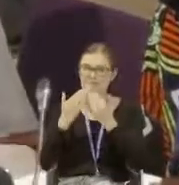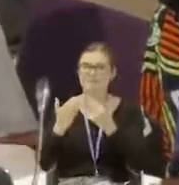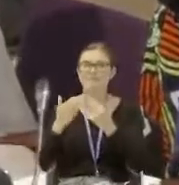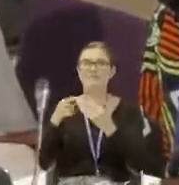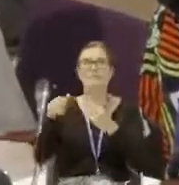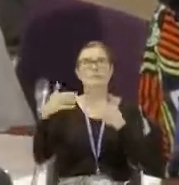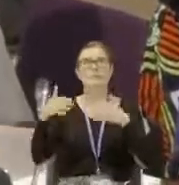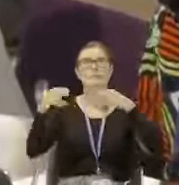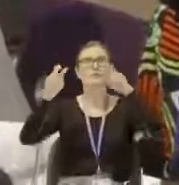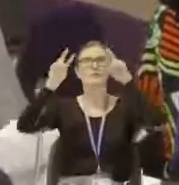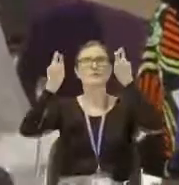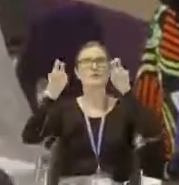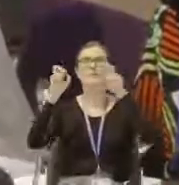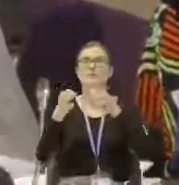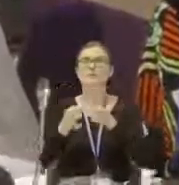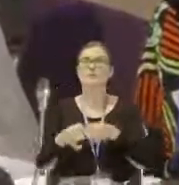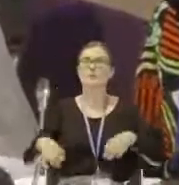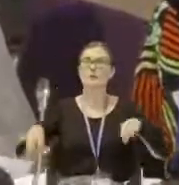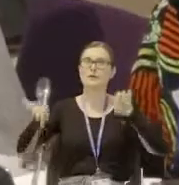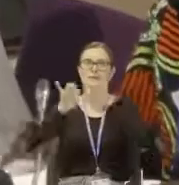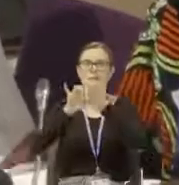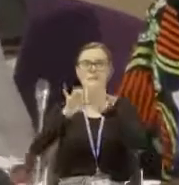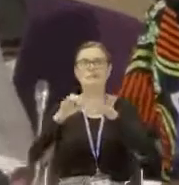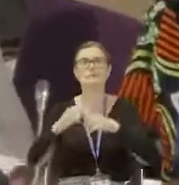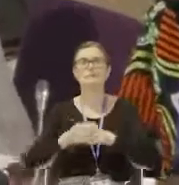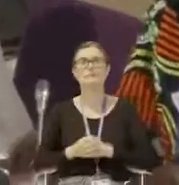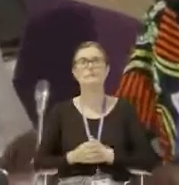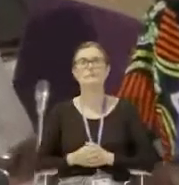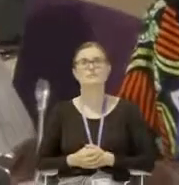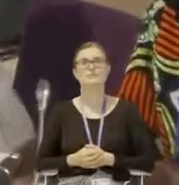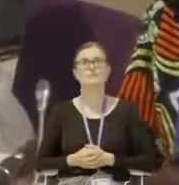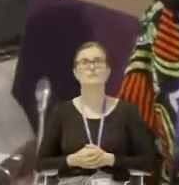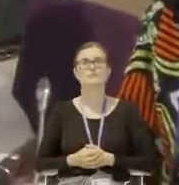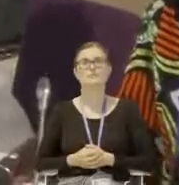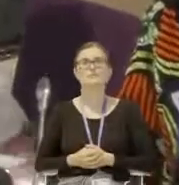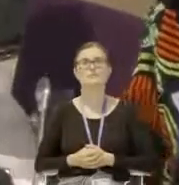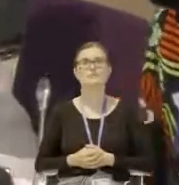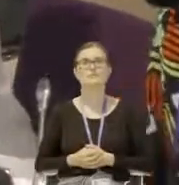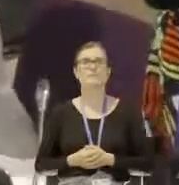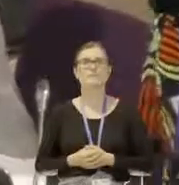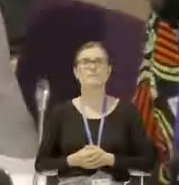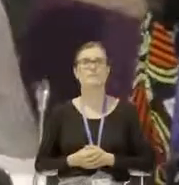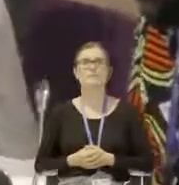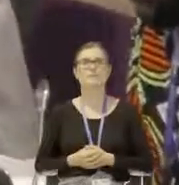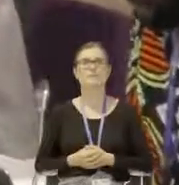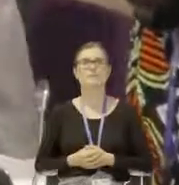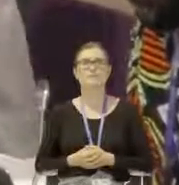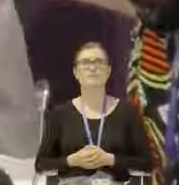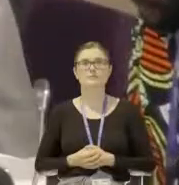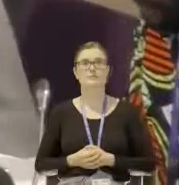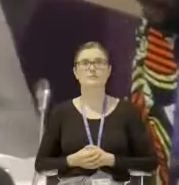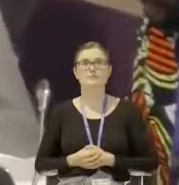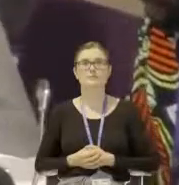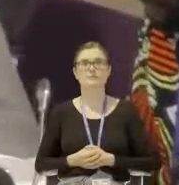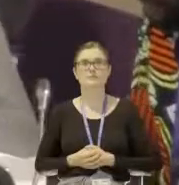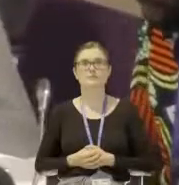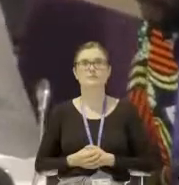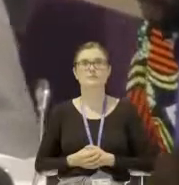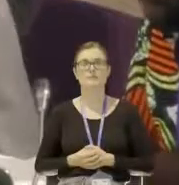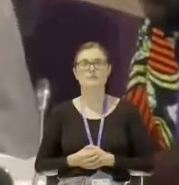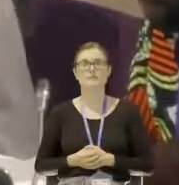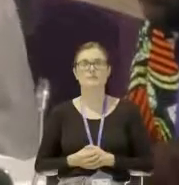public transportation, indeed, particularly in intermediary cities. So thank you very much for your